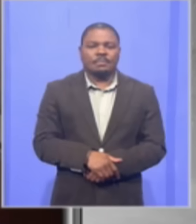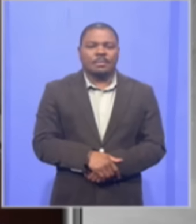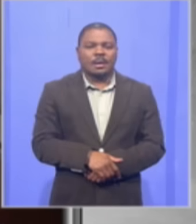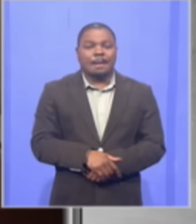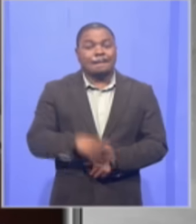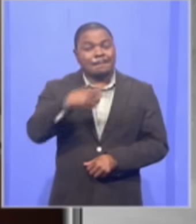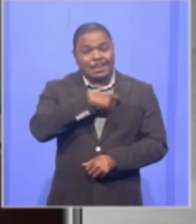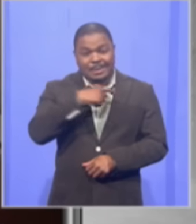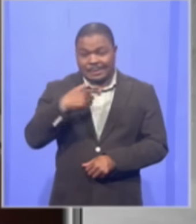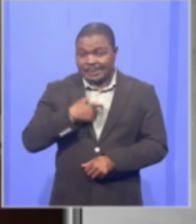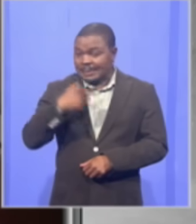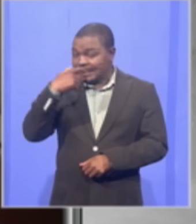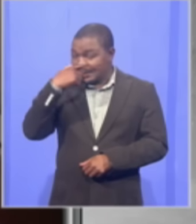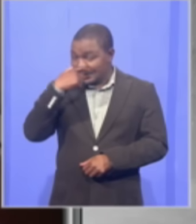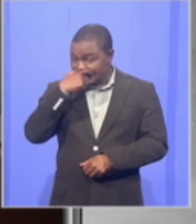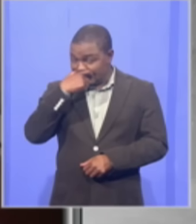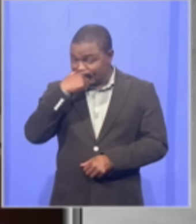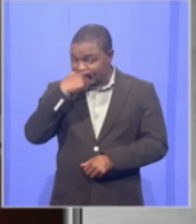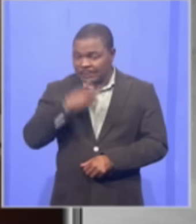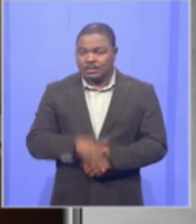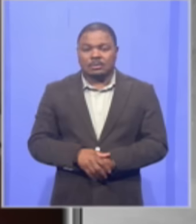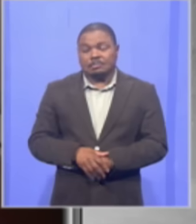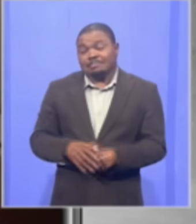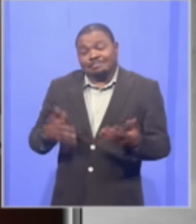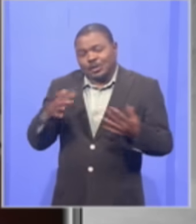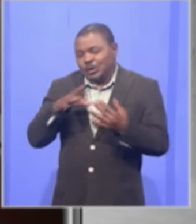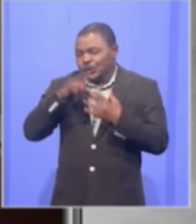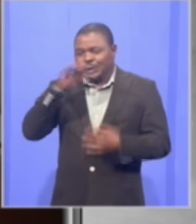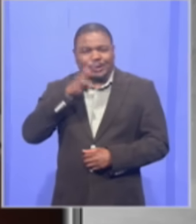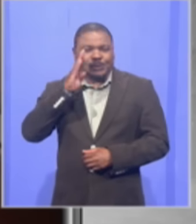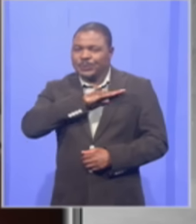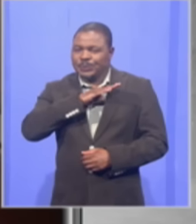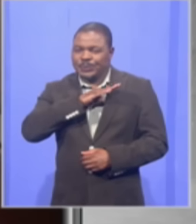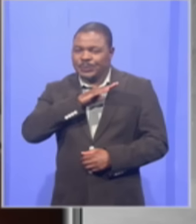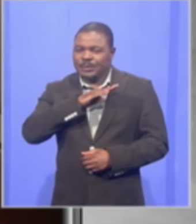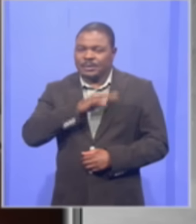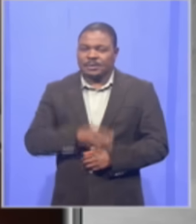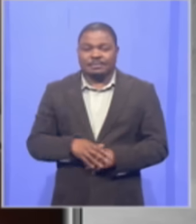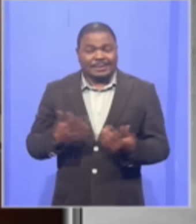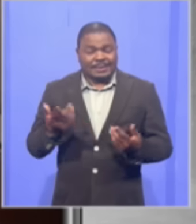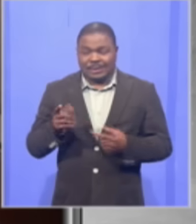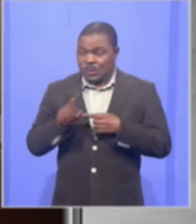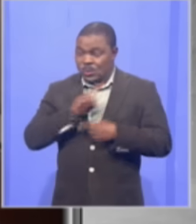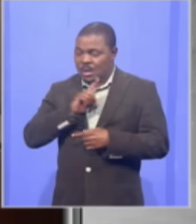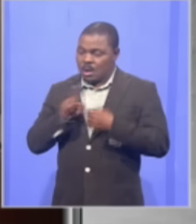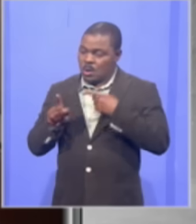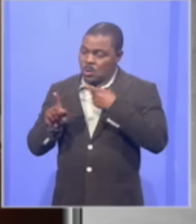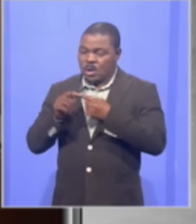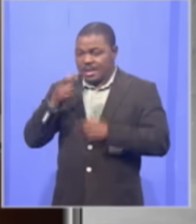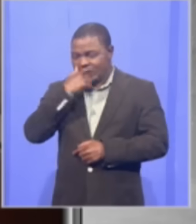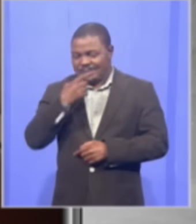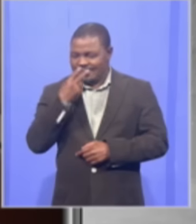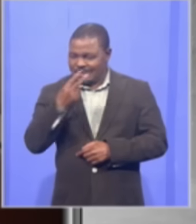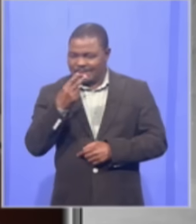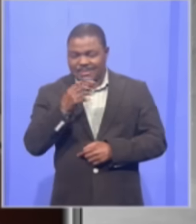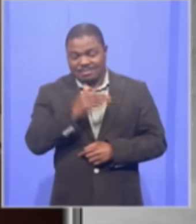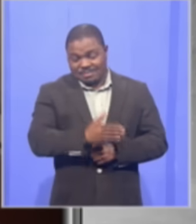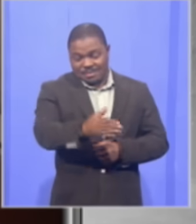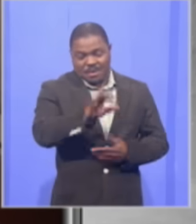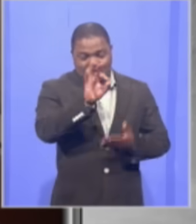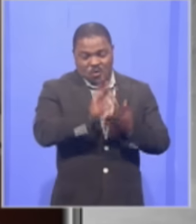Mopresidente Cyril Ramaphosa hana boitlhophelo. Wa bona hore o ilo luza